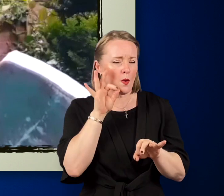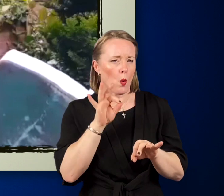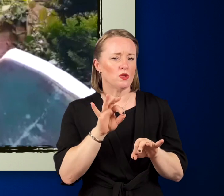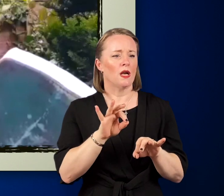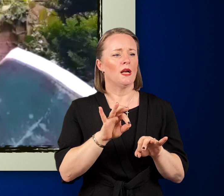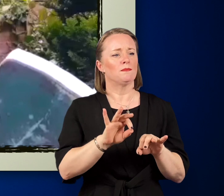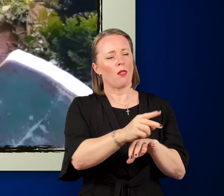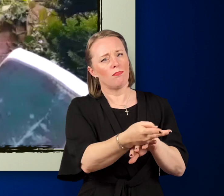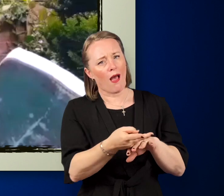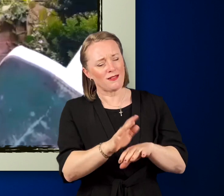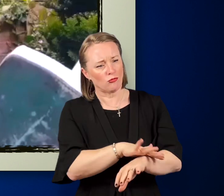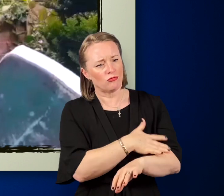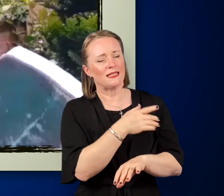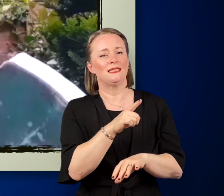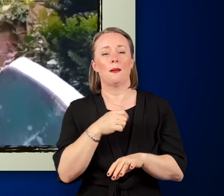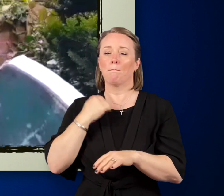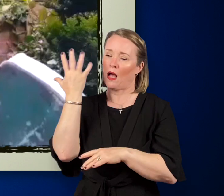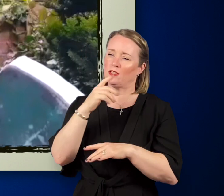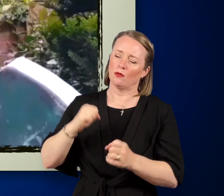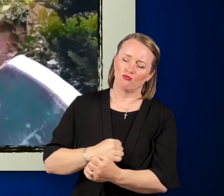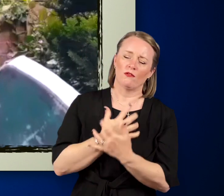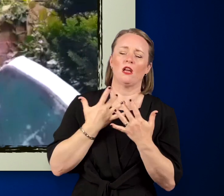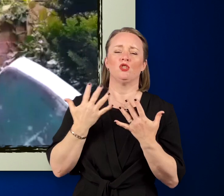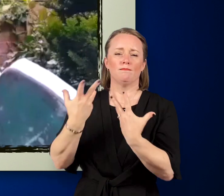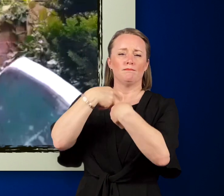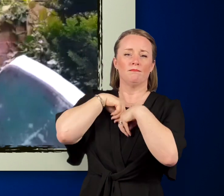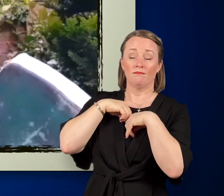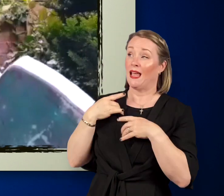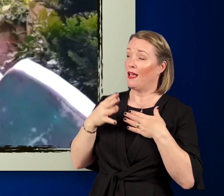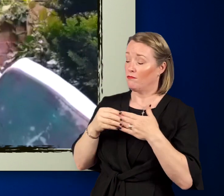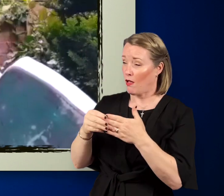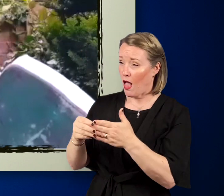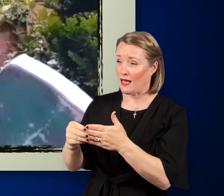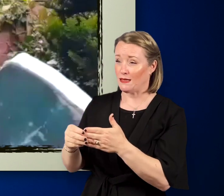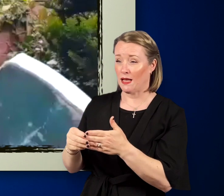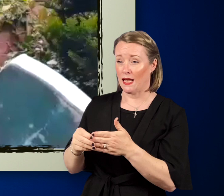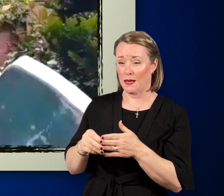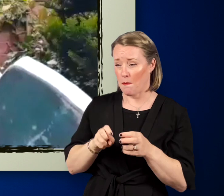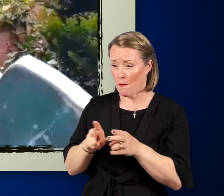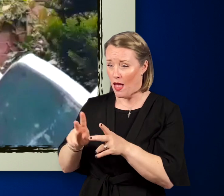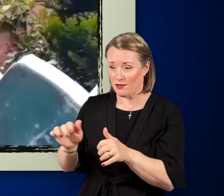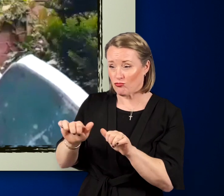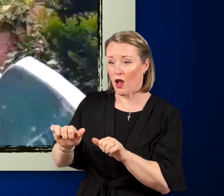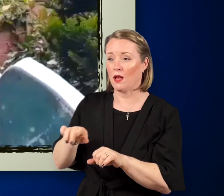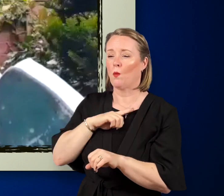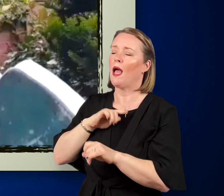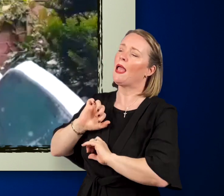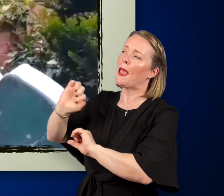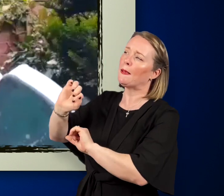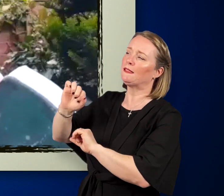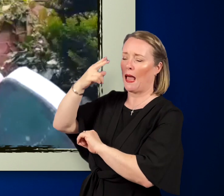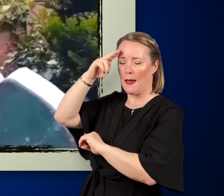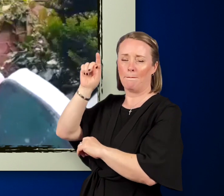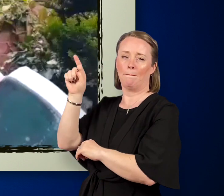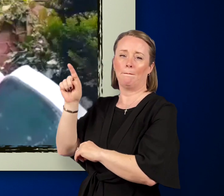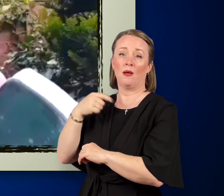waters. He refreshes my soul. He guides me along the right paths for his name's sake. Even though I walk through the darkest valley, I will